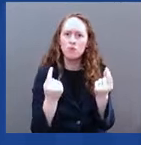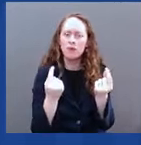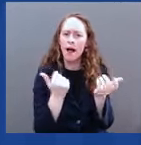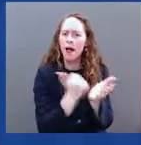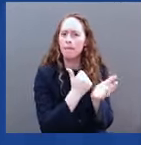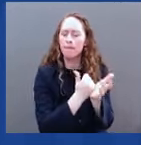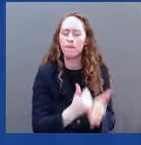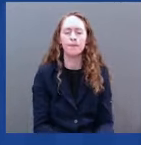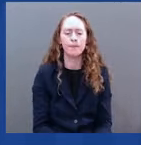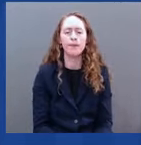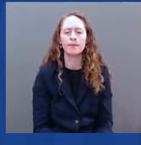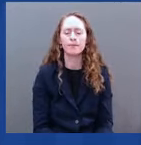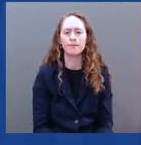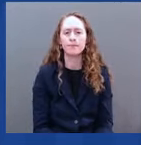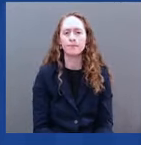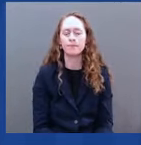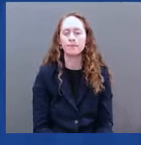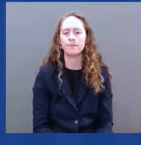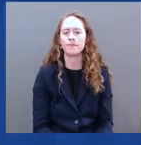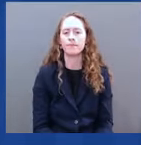Tarina of the Wall Street Journal.